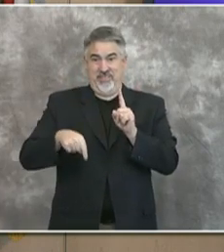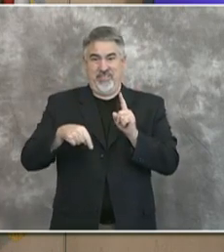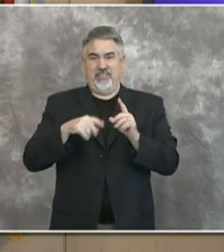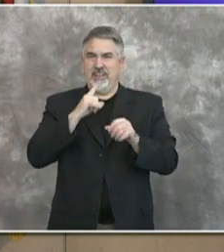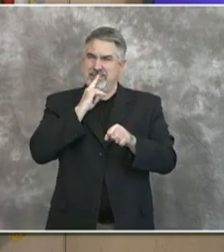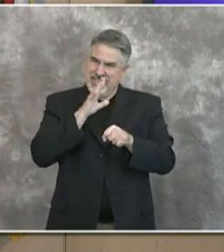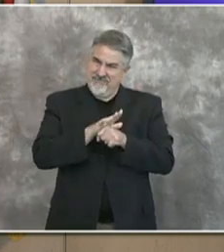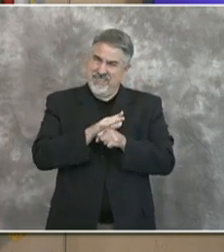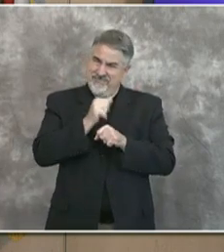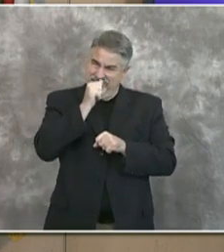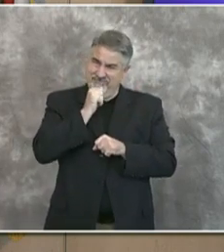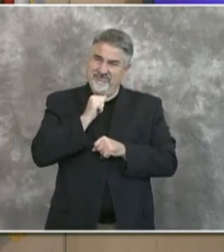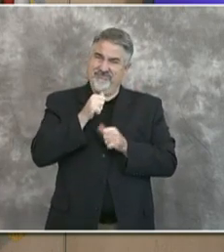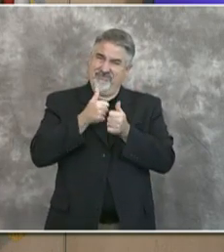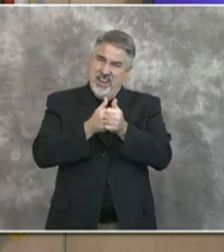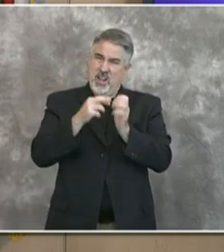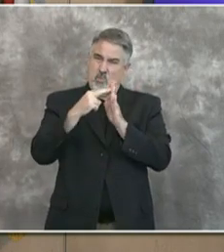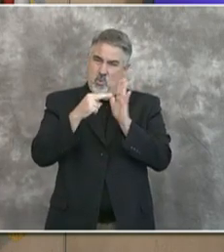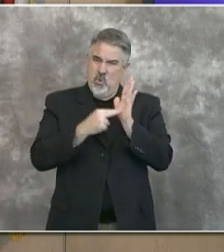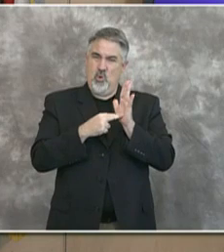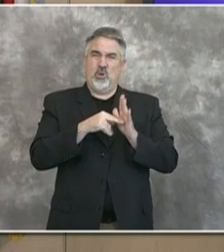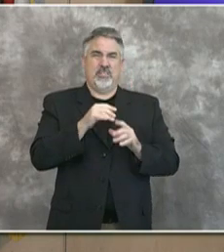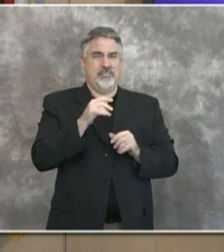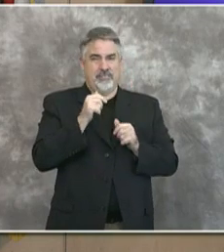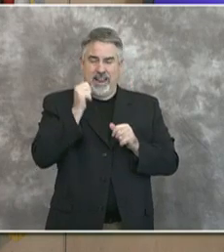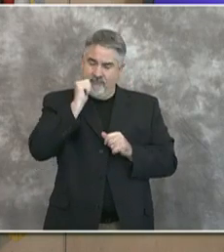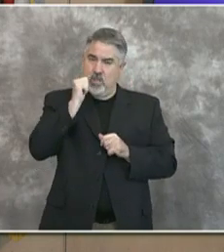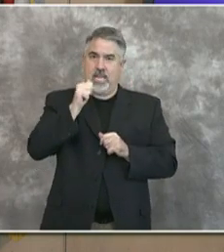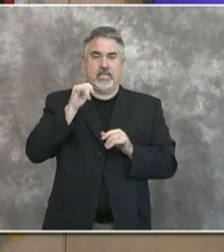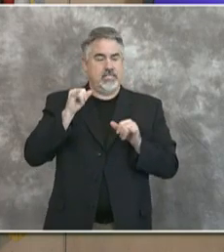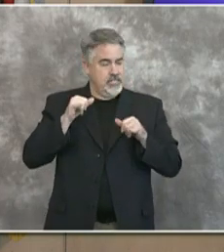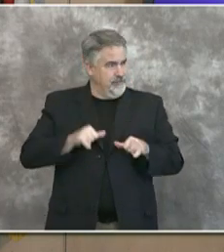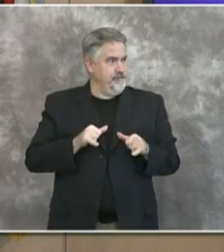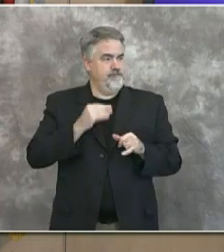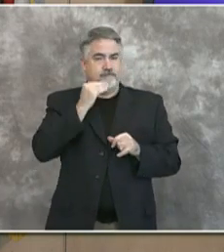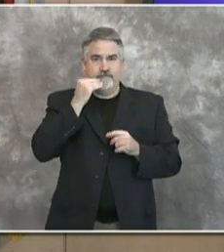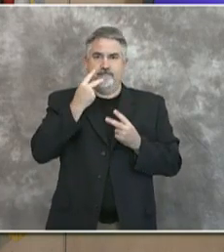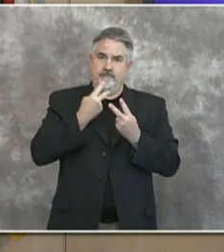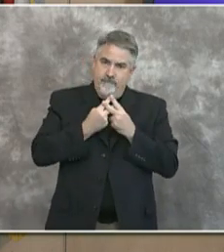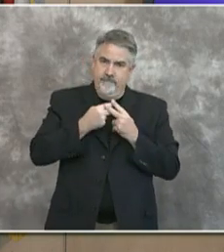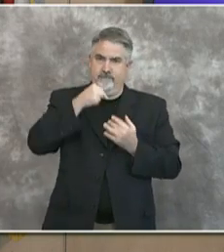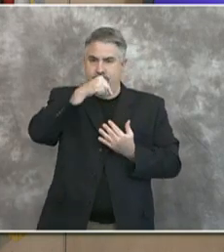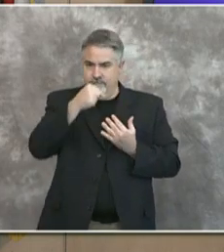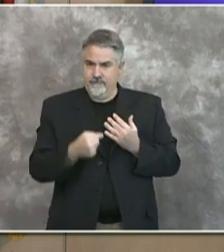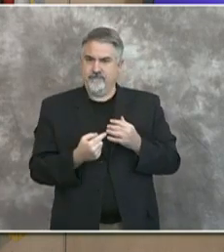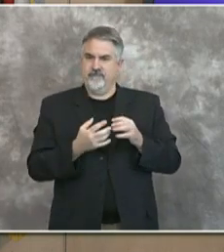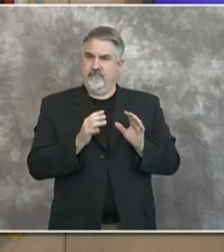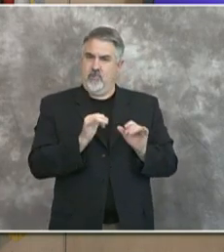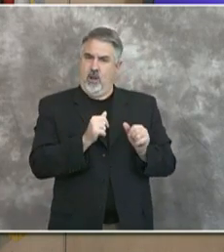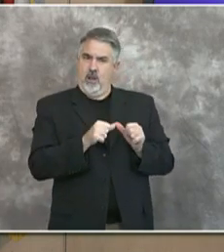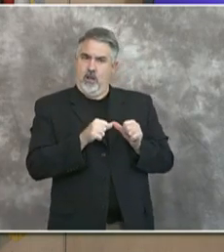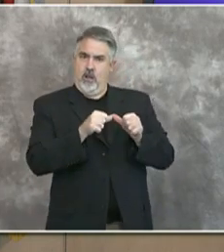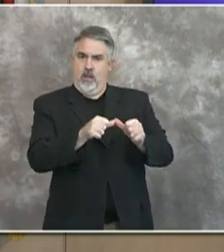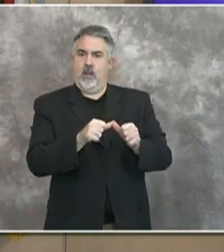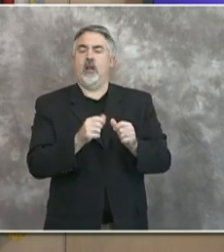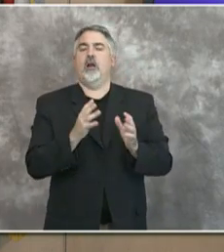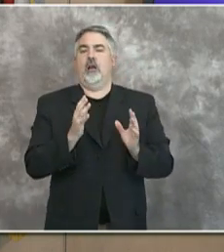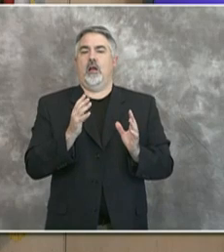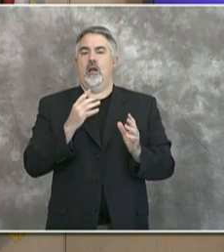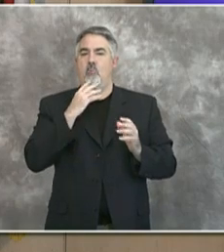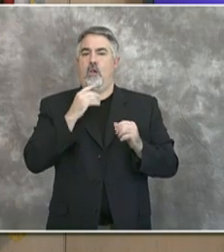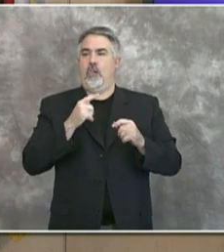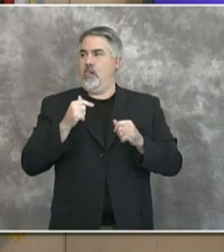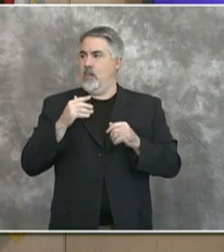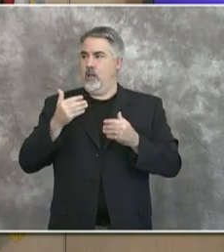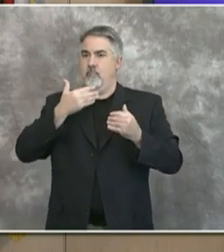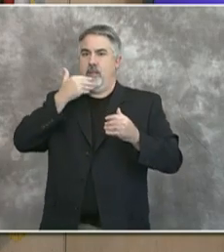of daily effort and focus around slowing the spread, around building the foundation, putting us in place to begin to reopen. We also